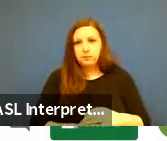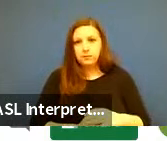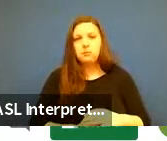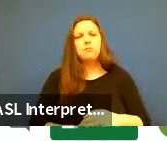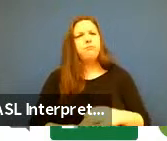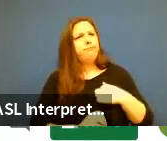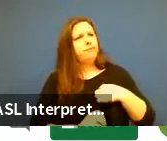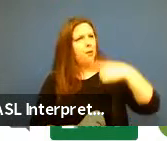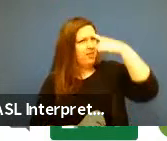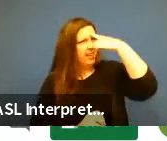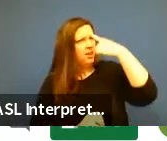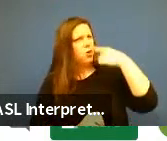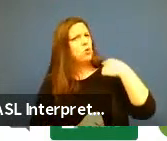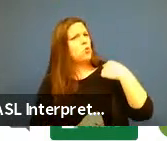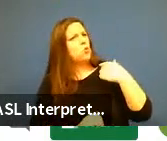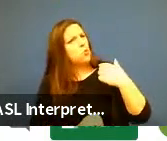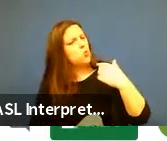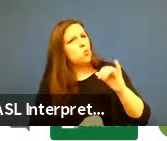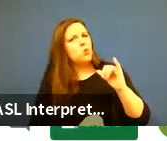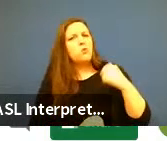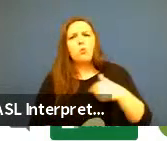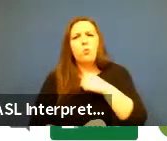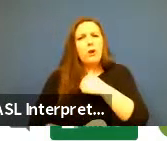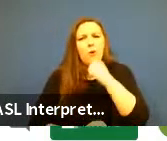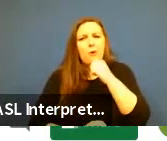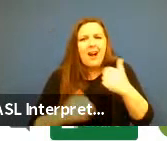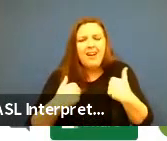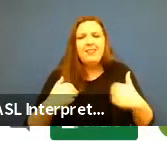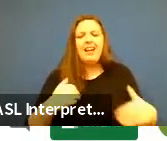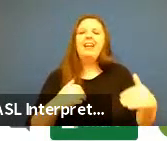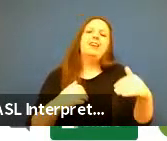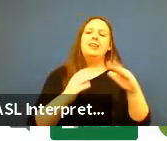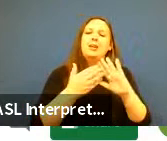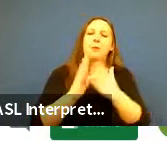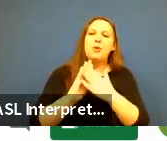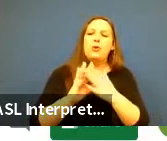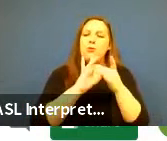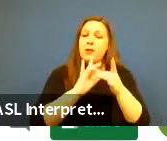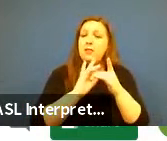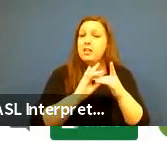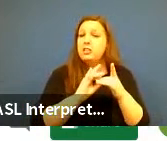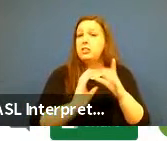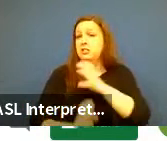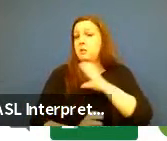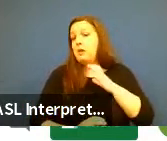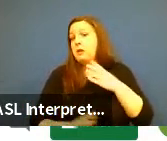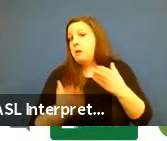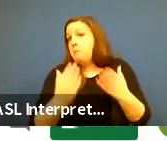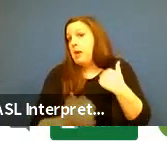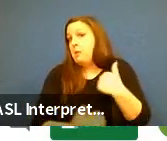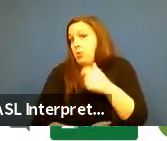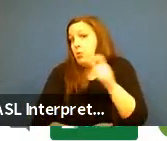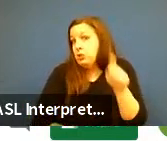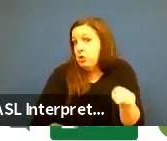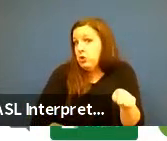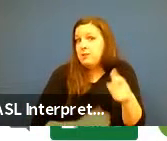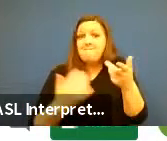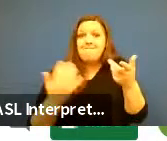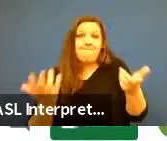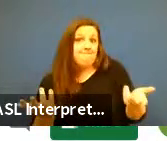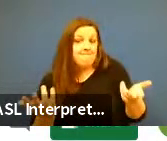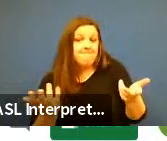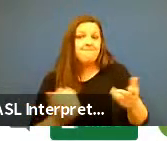And I was like, we don't have a community relations committee. Maybe we should have a community